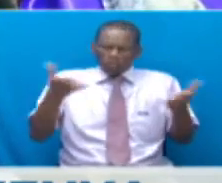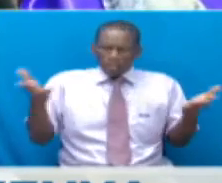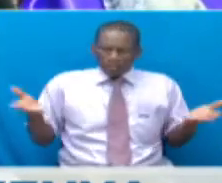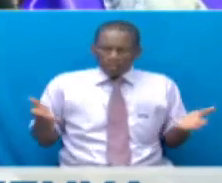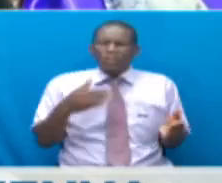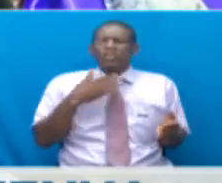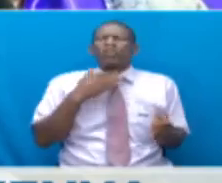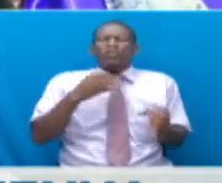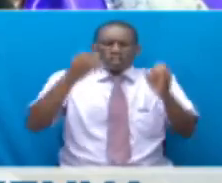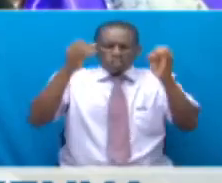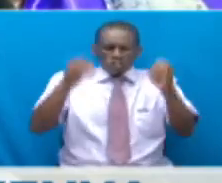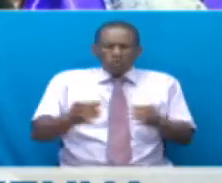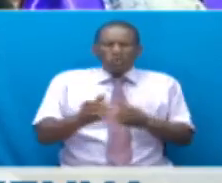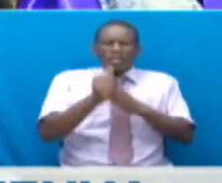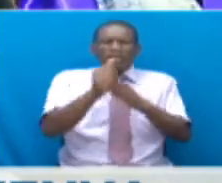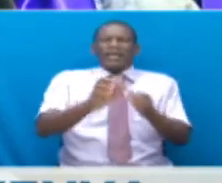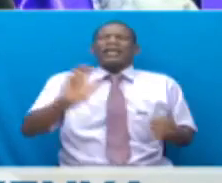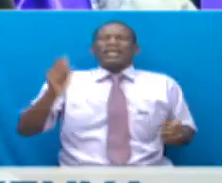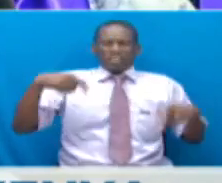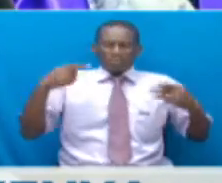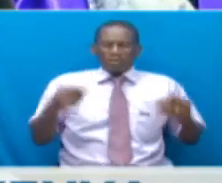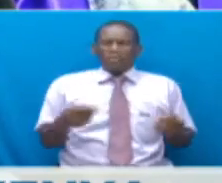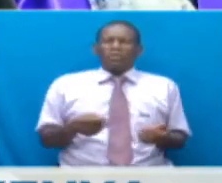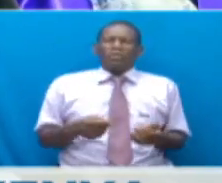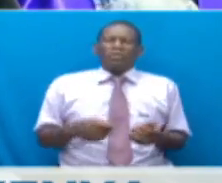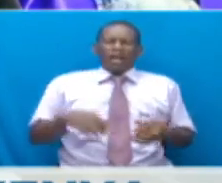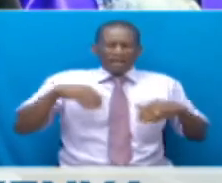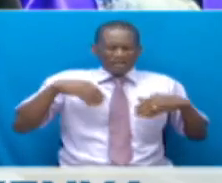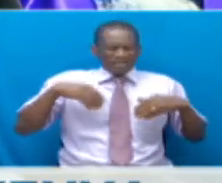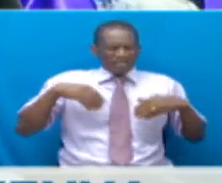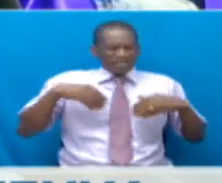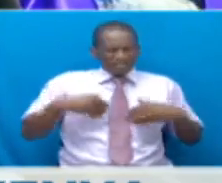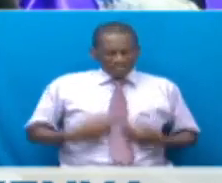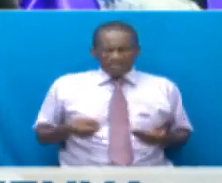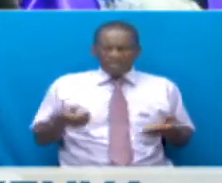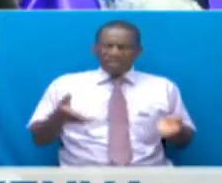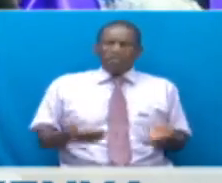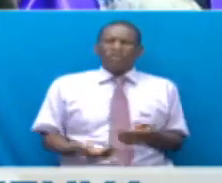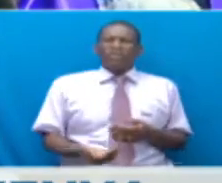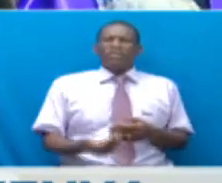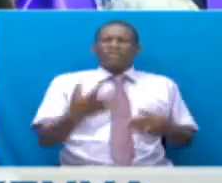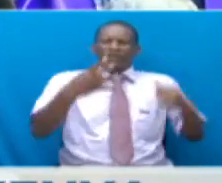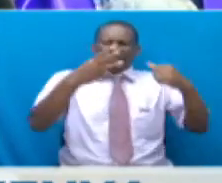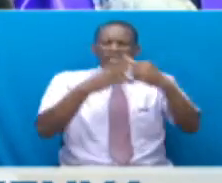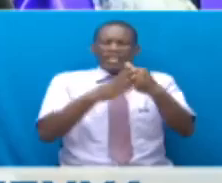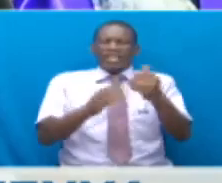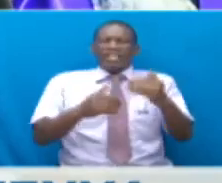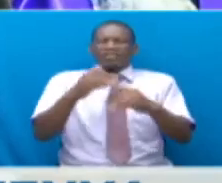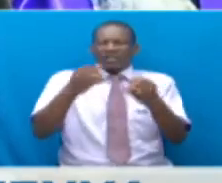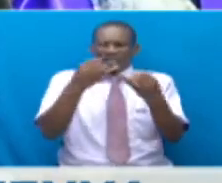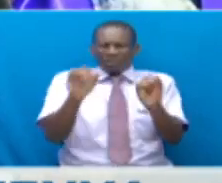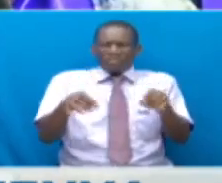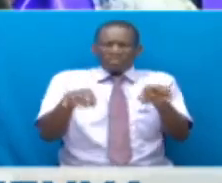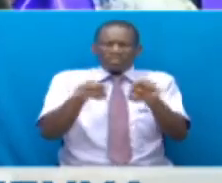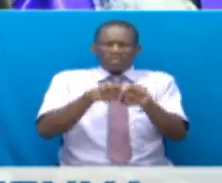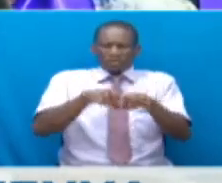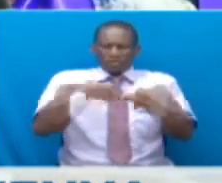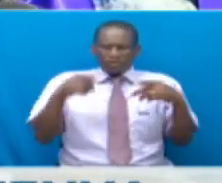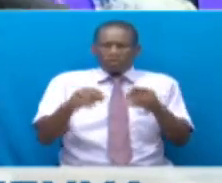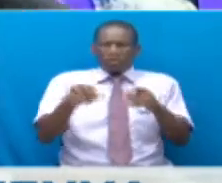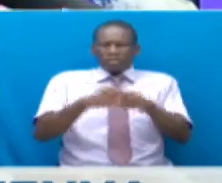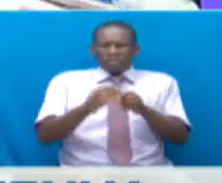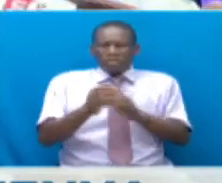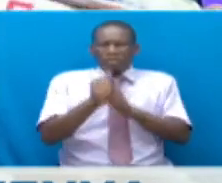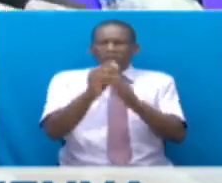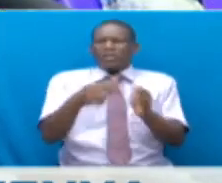a new leadership. Kenyans are tired, 59 of independence, of the same faces, same